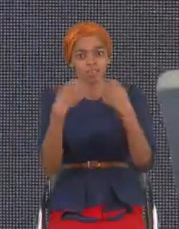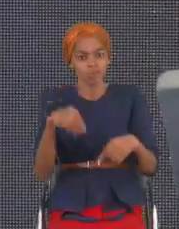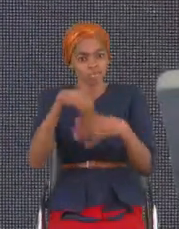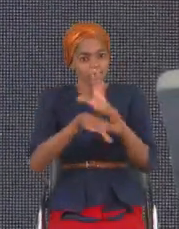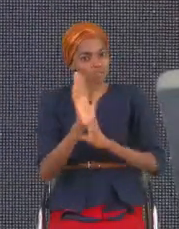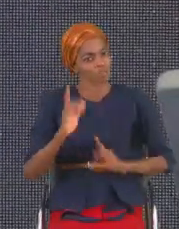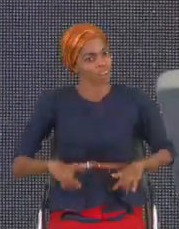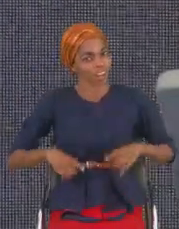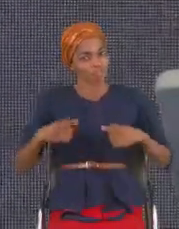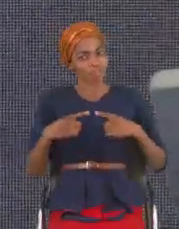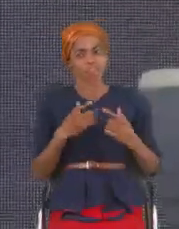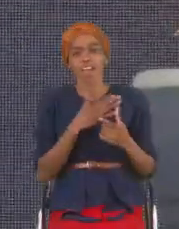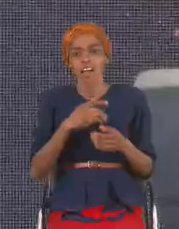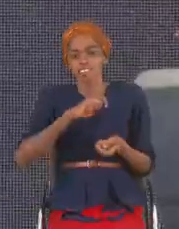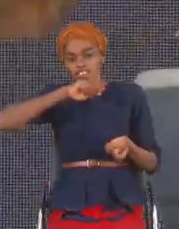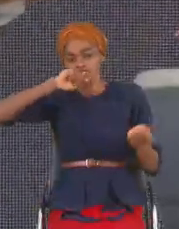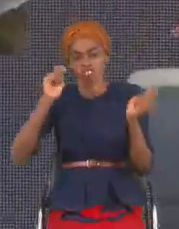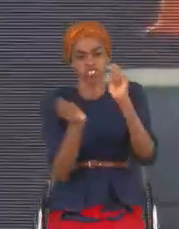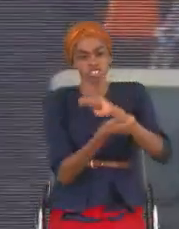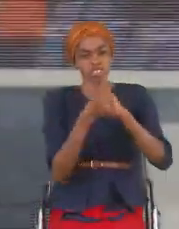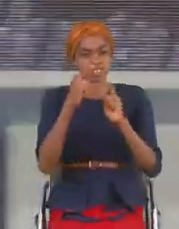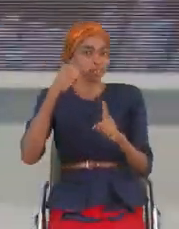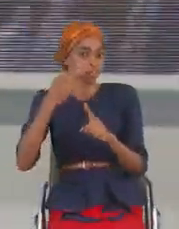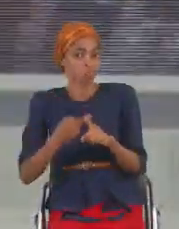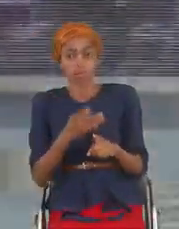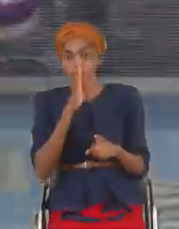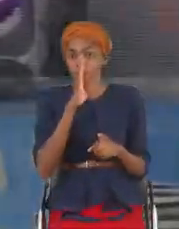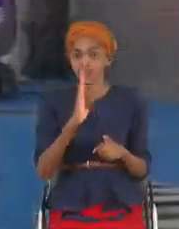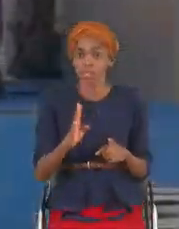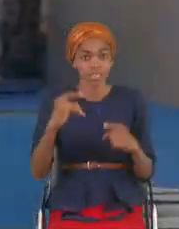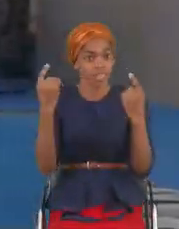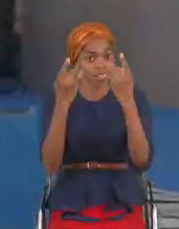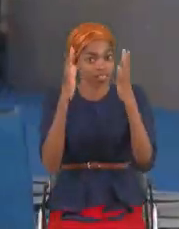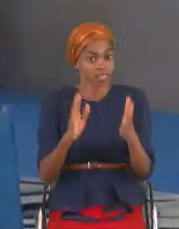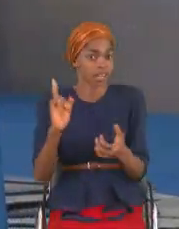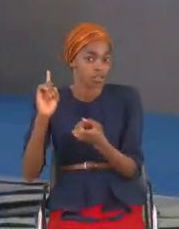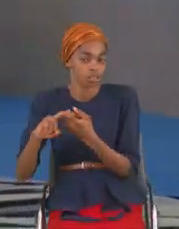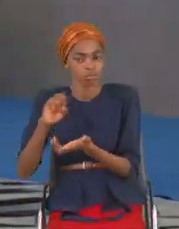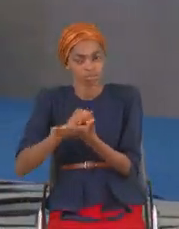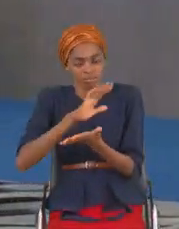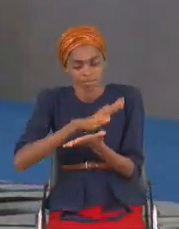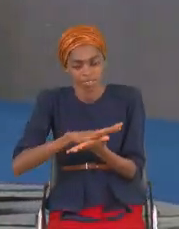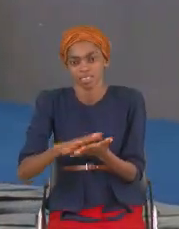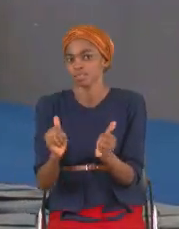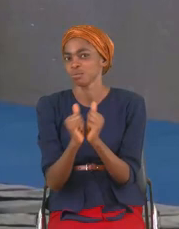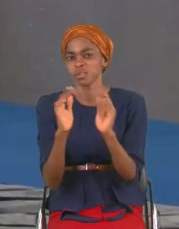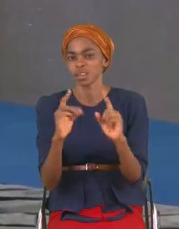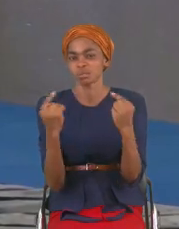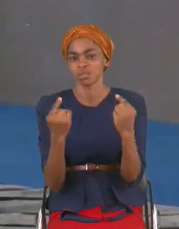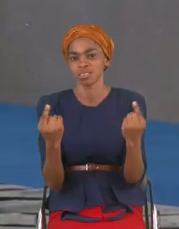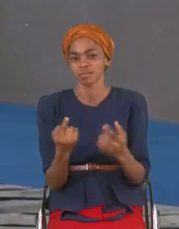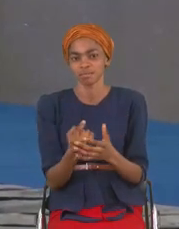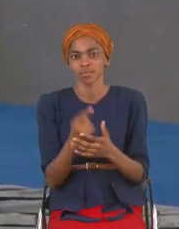your life and it changes you from being a sinner to a saint. What's your